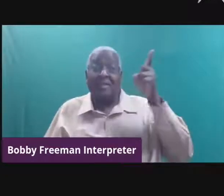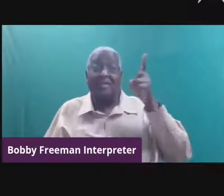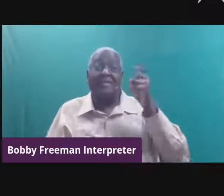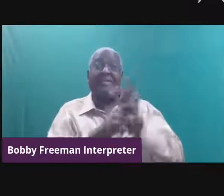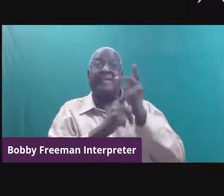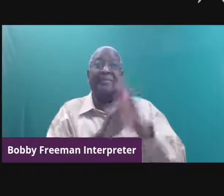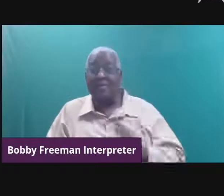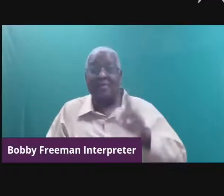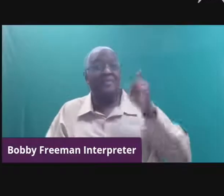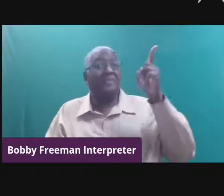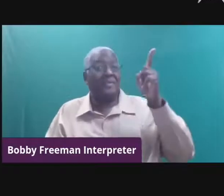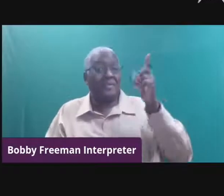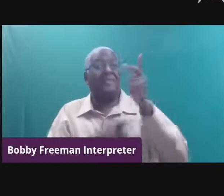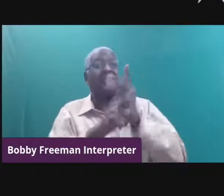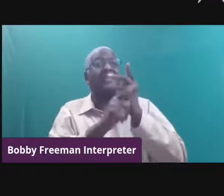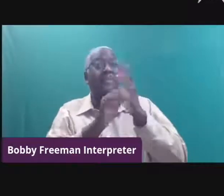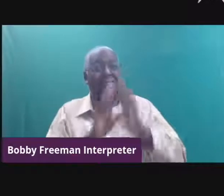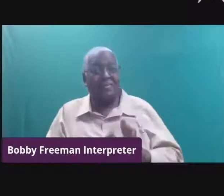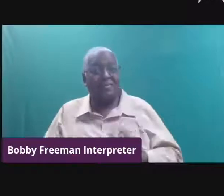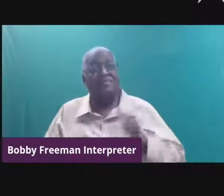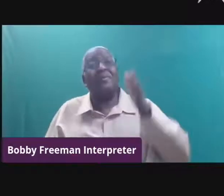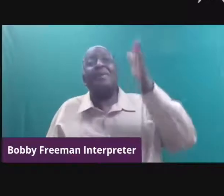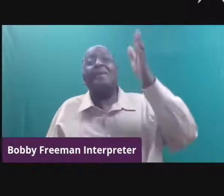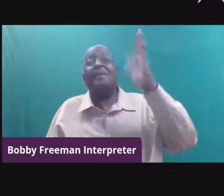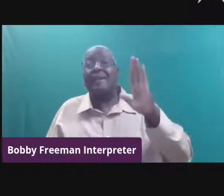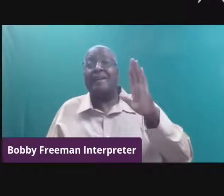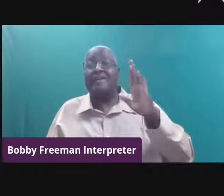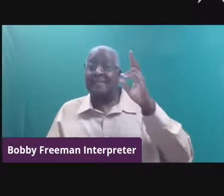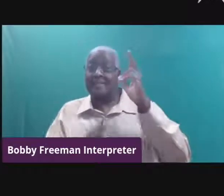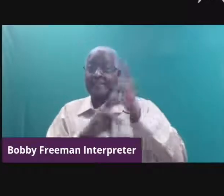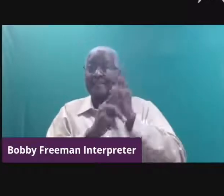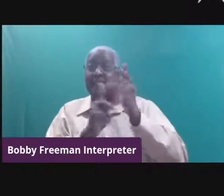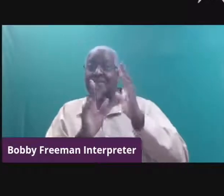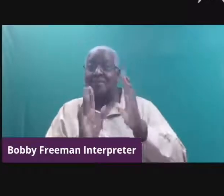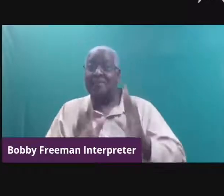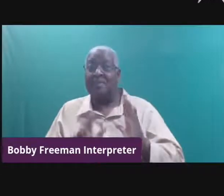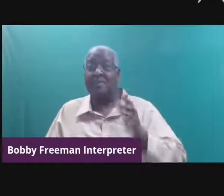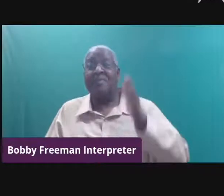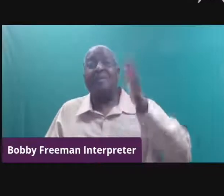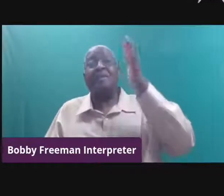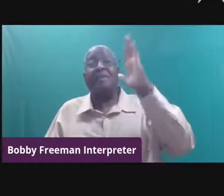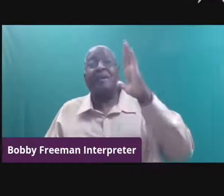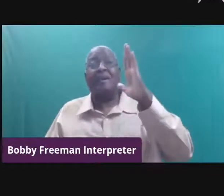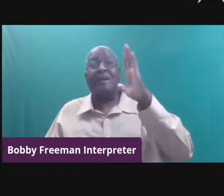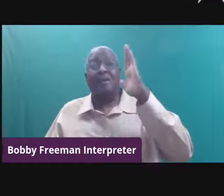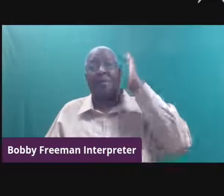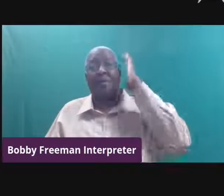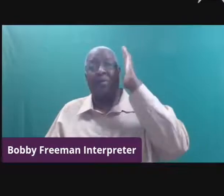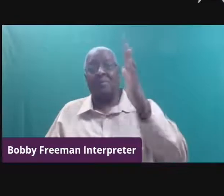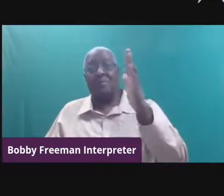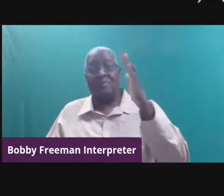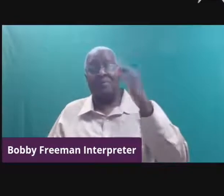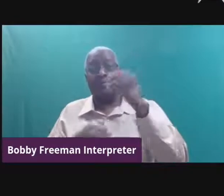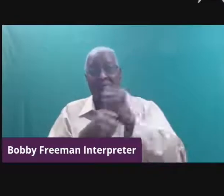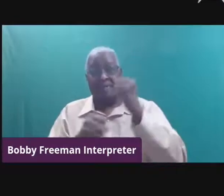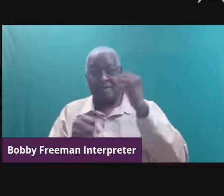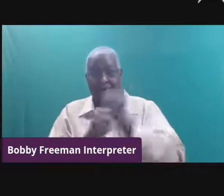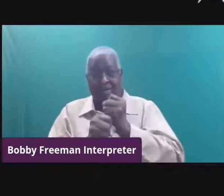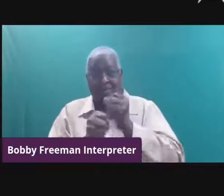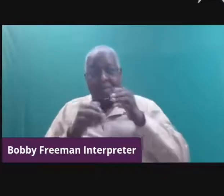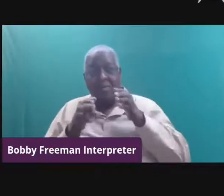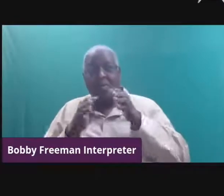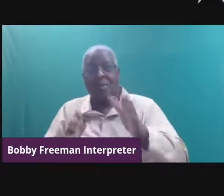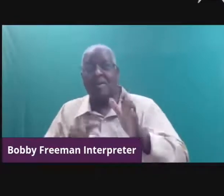keeper. He's a keeper. God's a keeper. God's a keeper. Oh man, God will make a way out